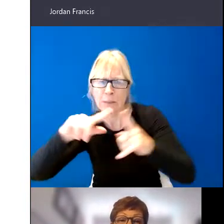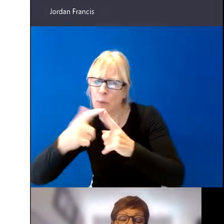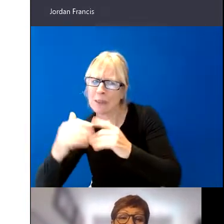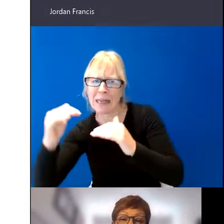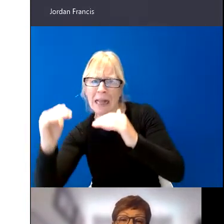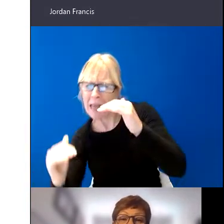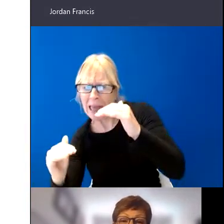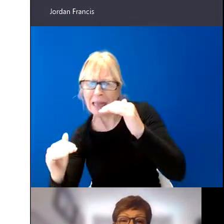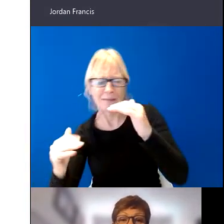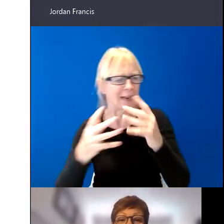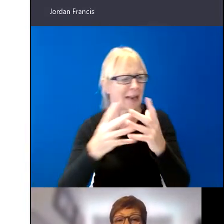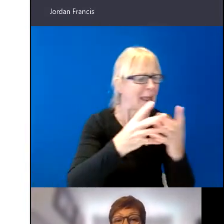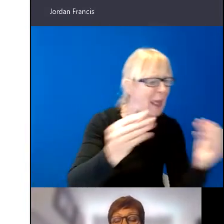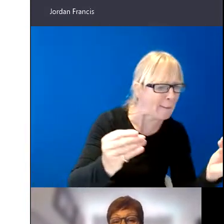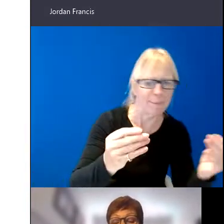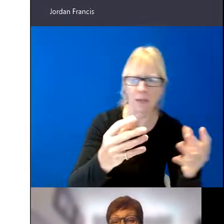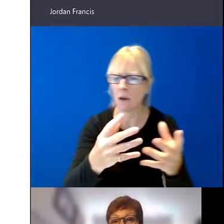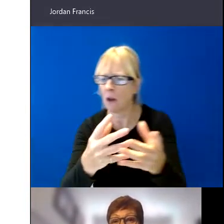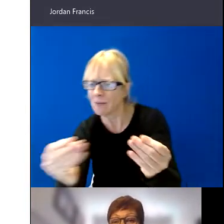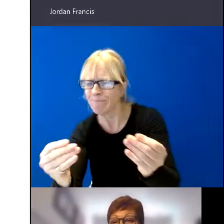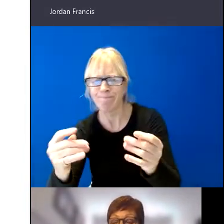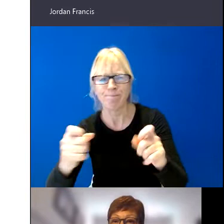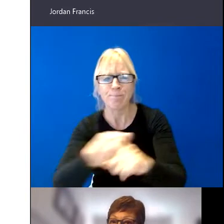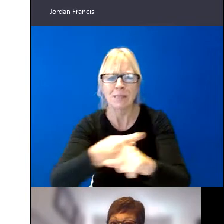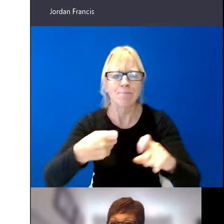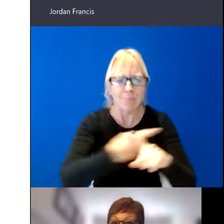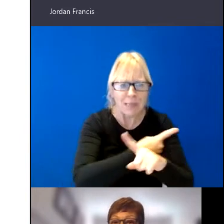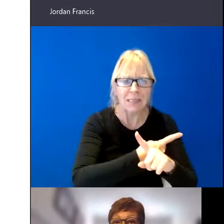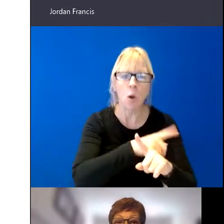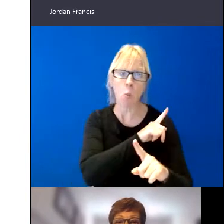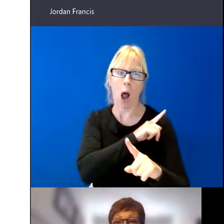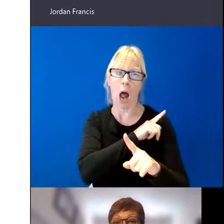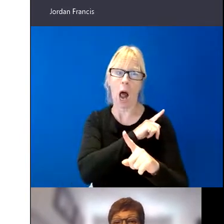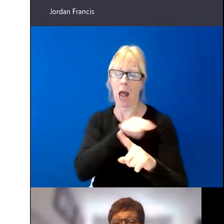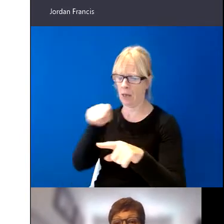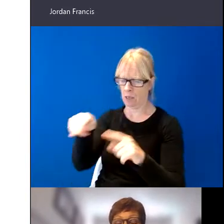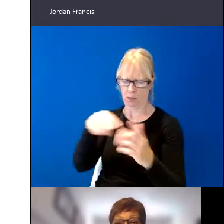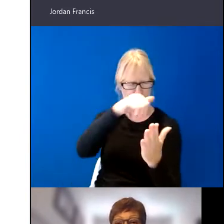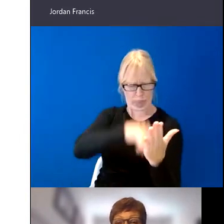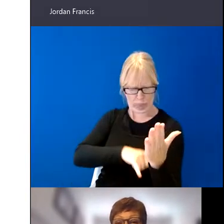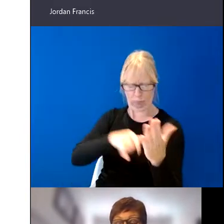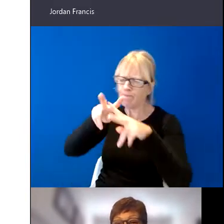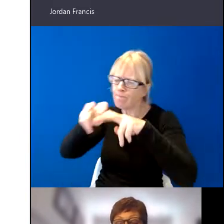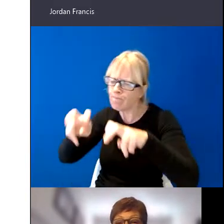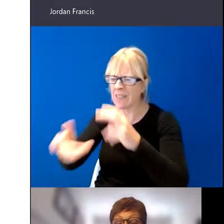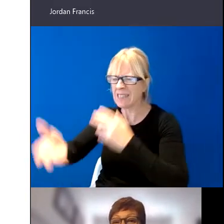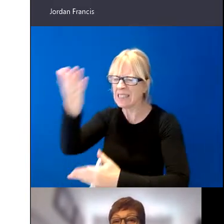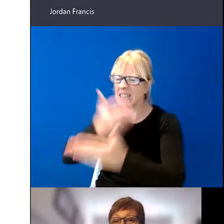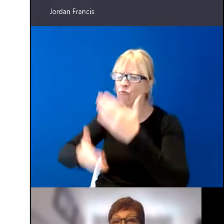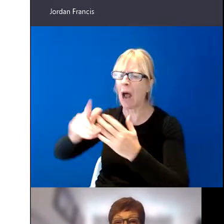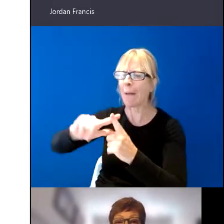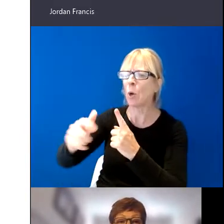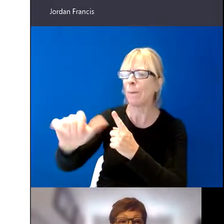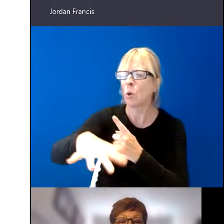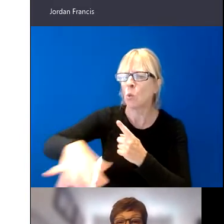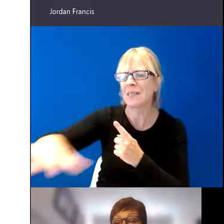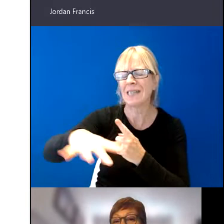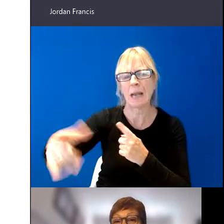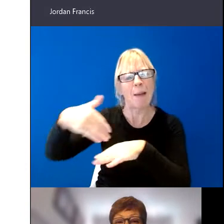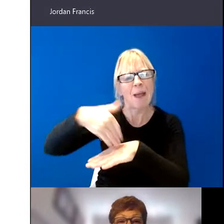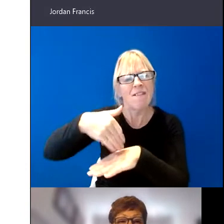because they describe the health inequalities of a specific community, and that community might be bonded by a sense of identity